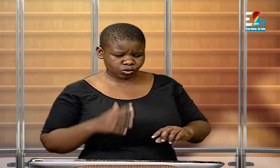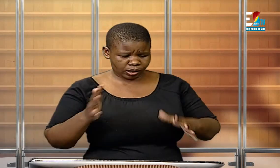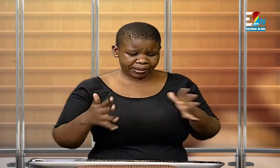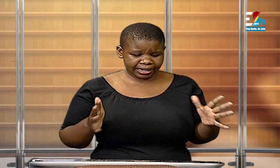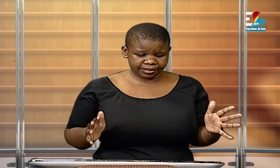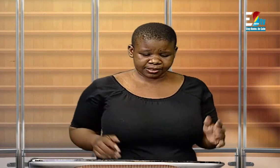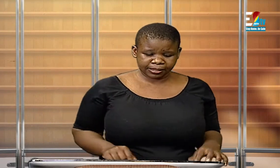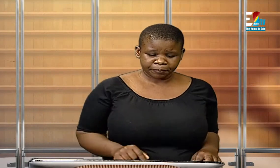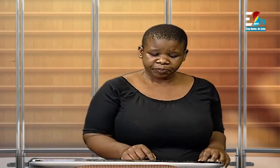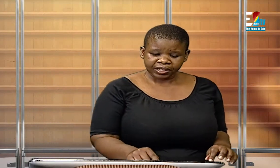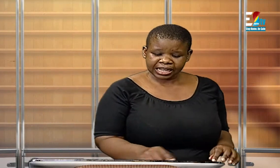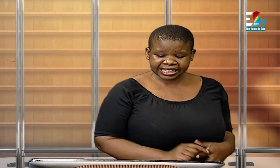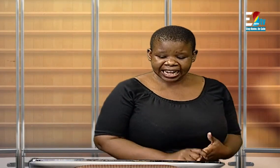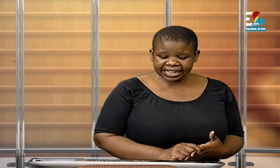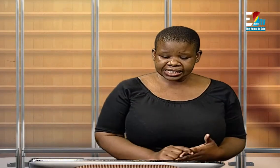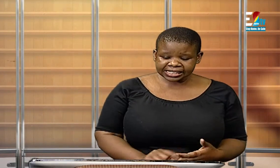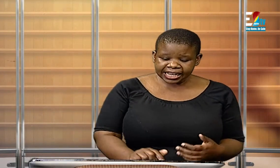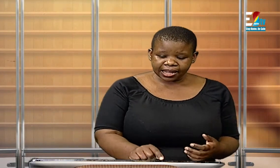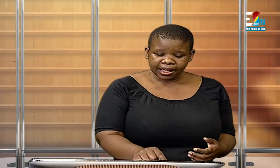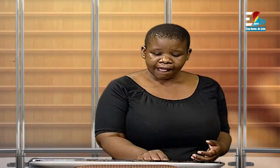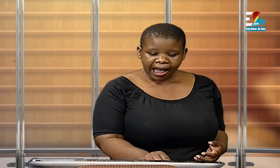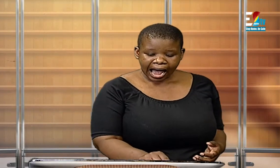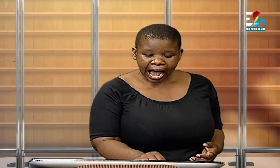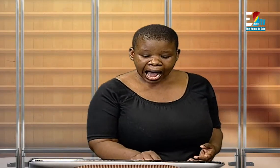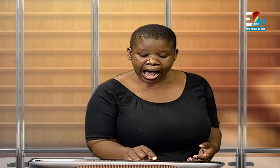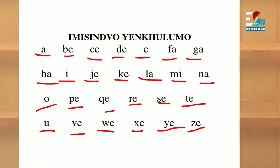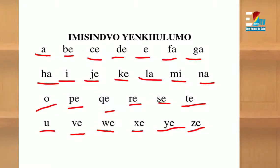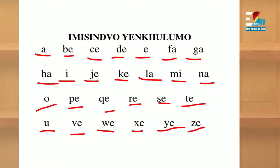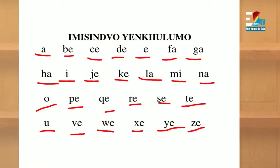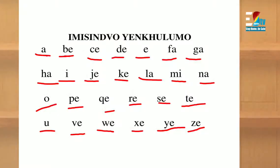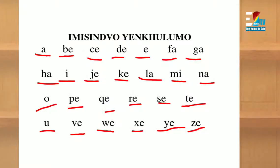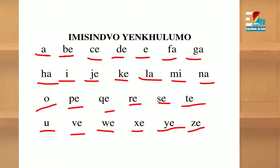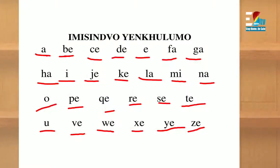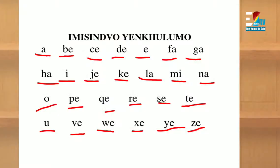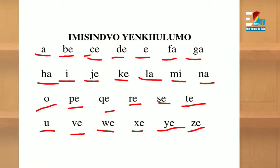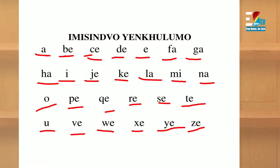sisho njalo siyaphangisa. Asicale sithi